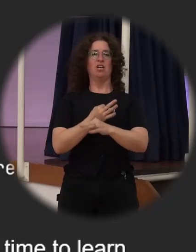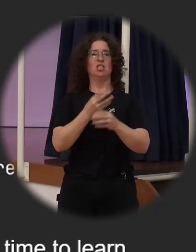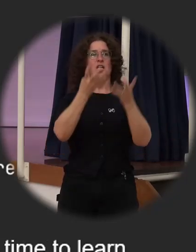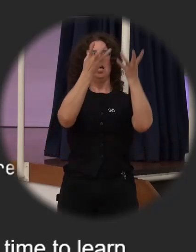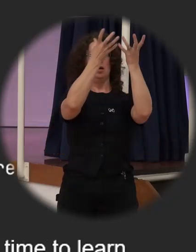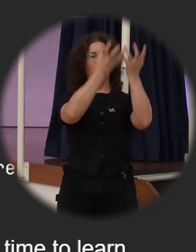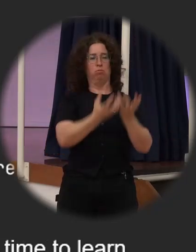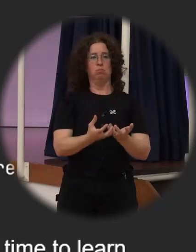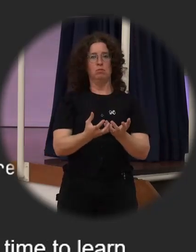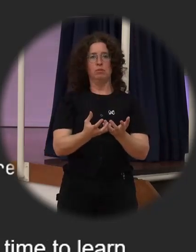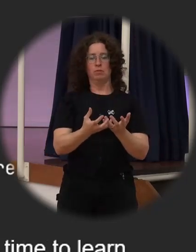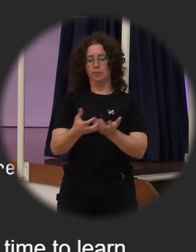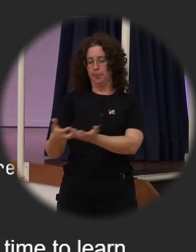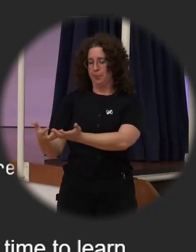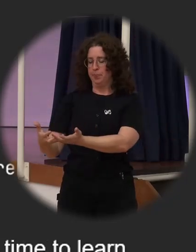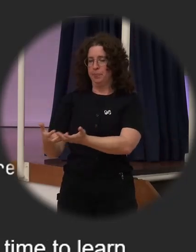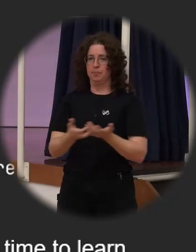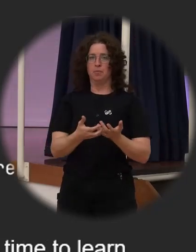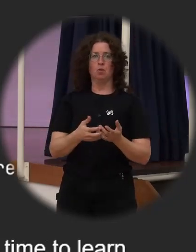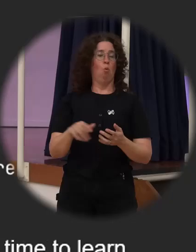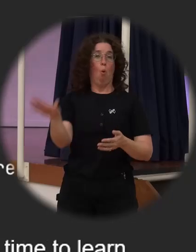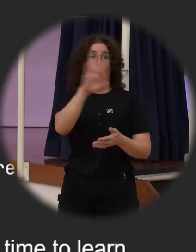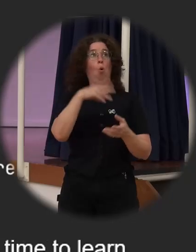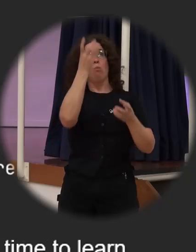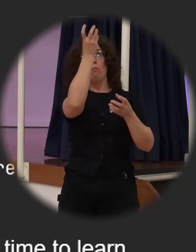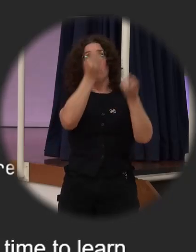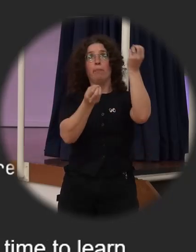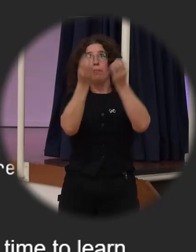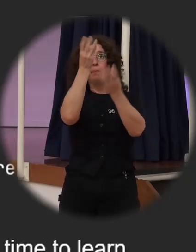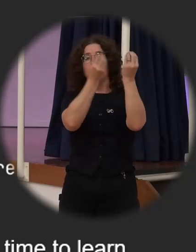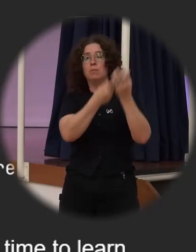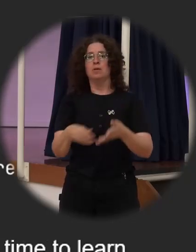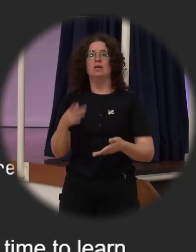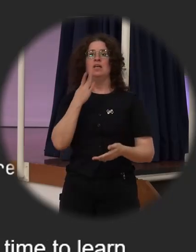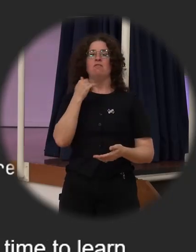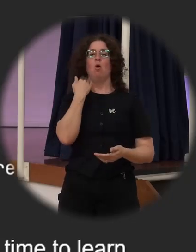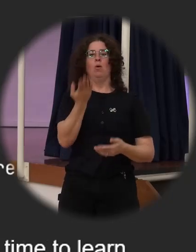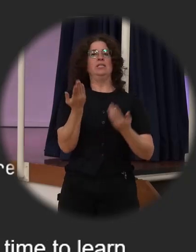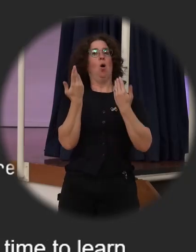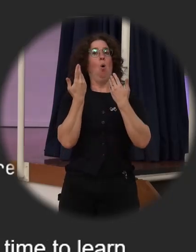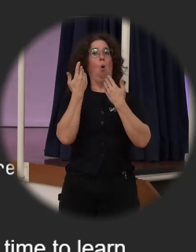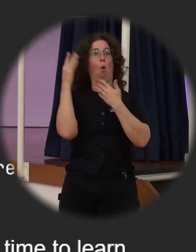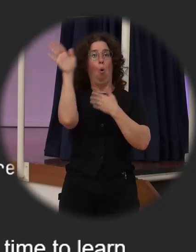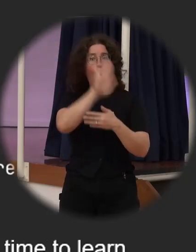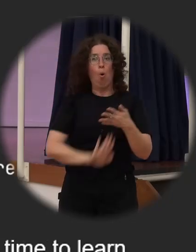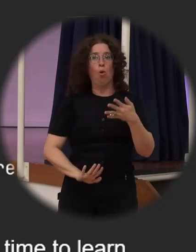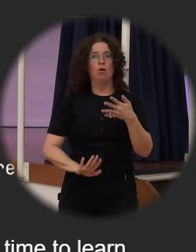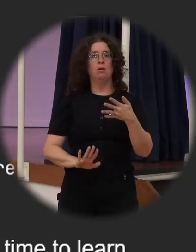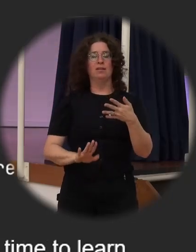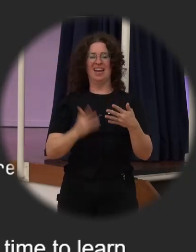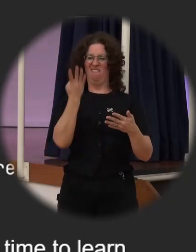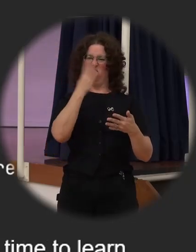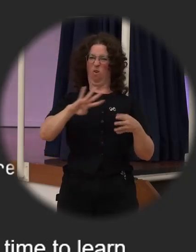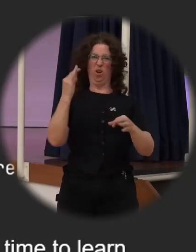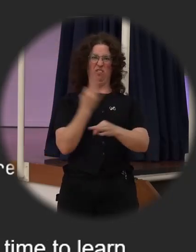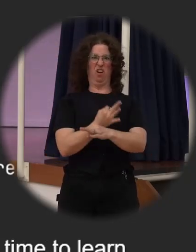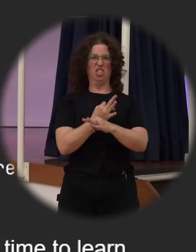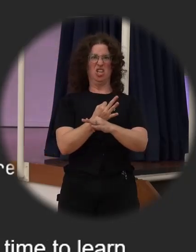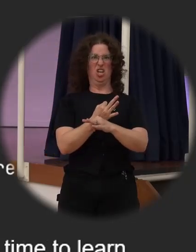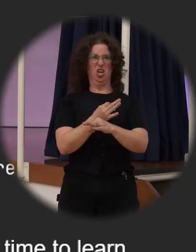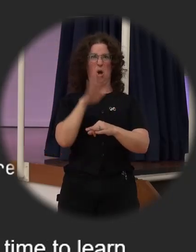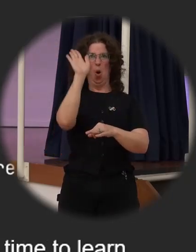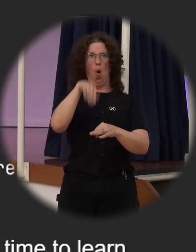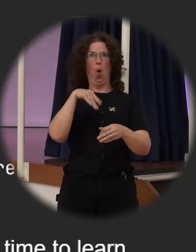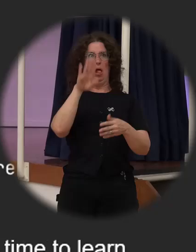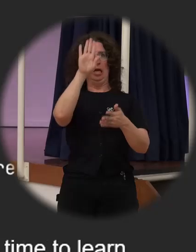can deploy a few in a group, or you can deploy all. And if you always default to deploying all, and then you eventually have 40 functions, that deploy all doesn't work